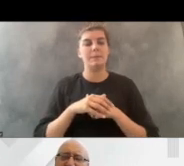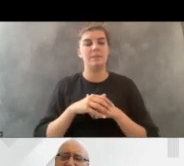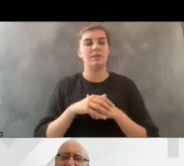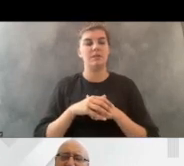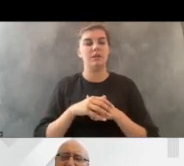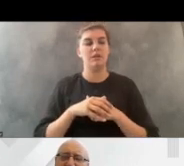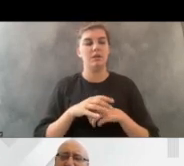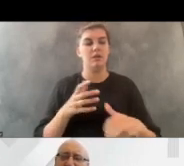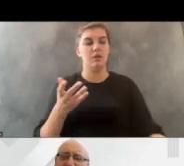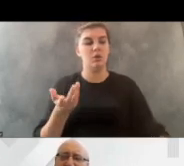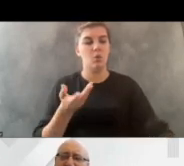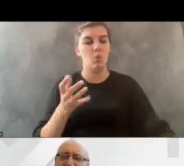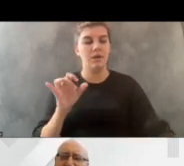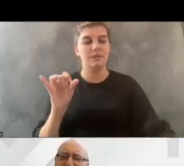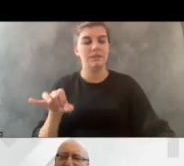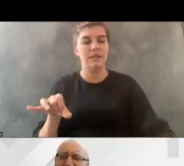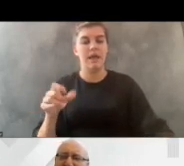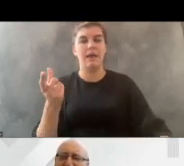the furthest